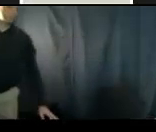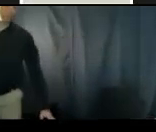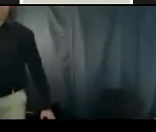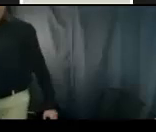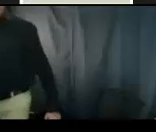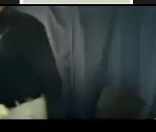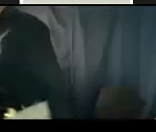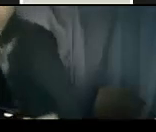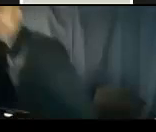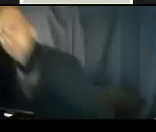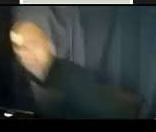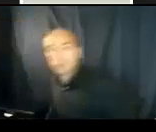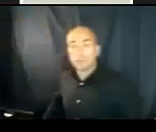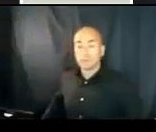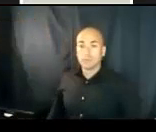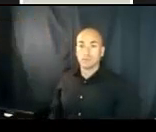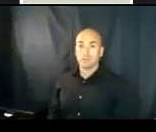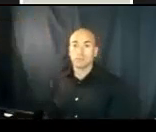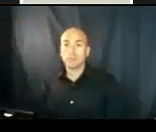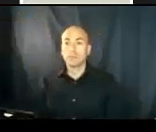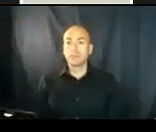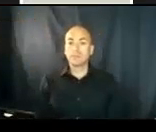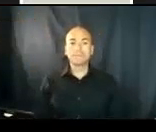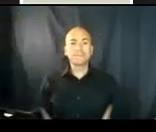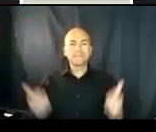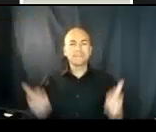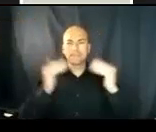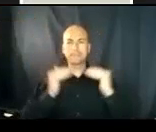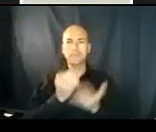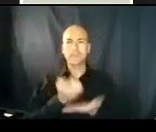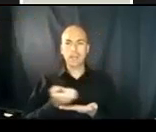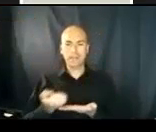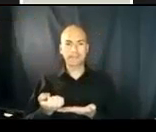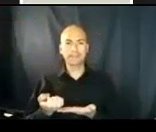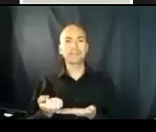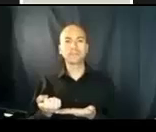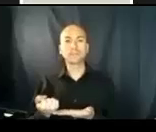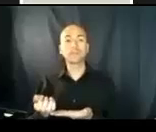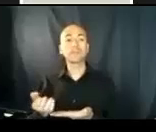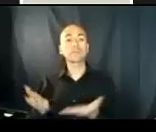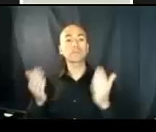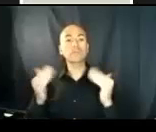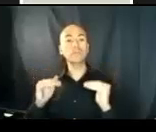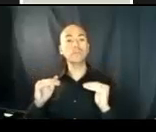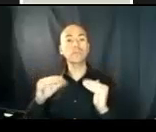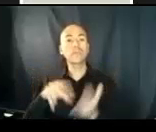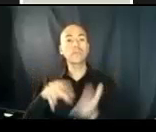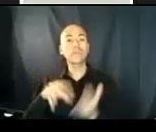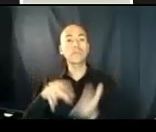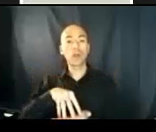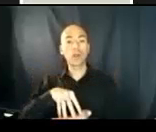Okay, so I want to move on to another element. And this one is about